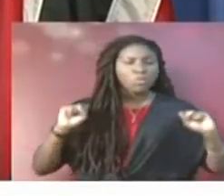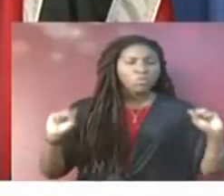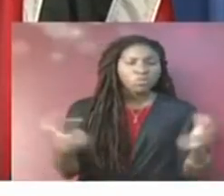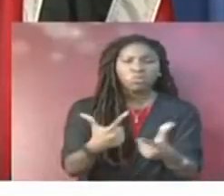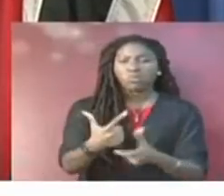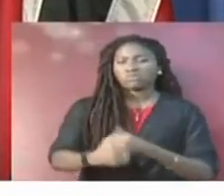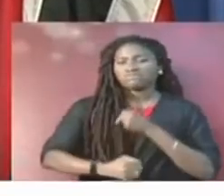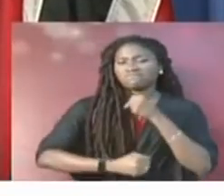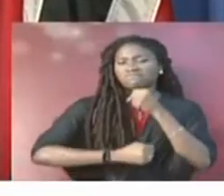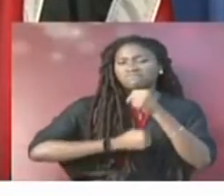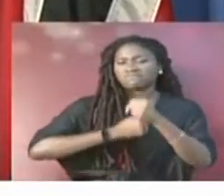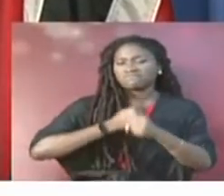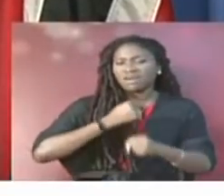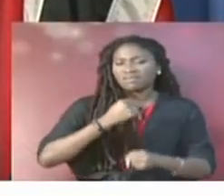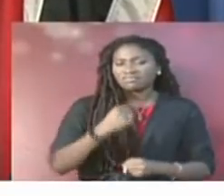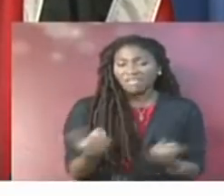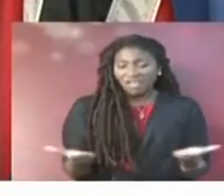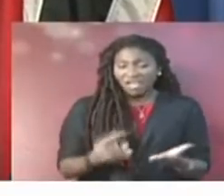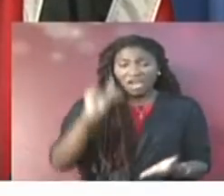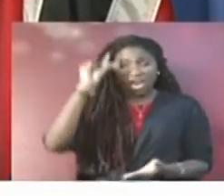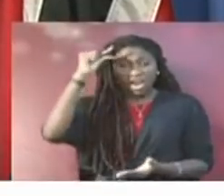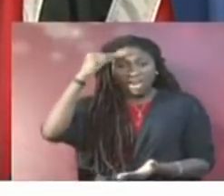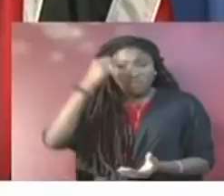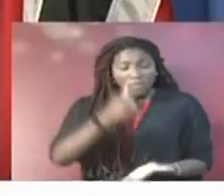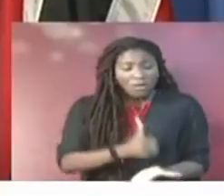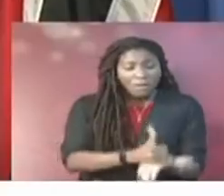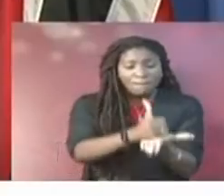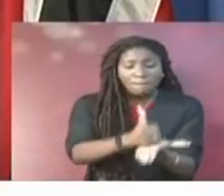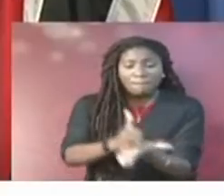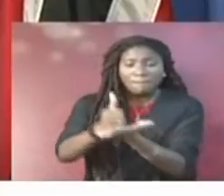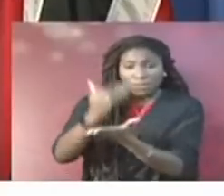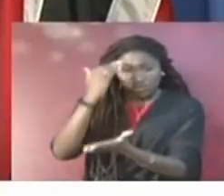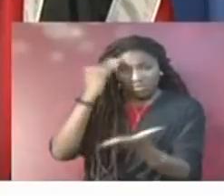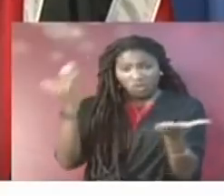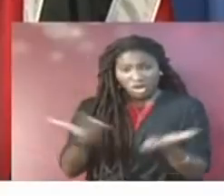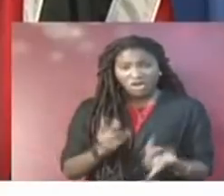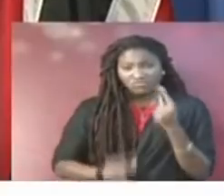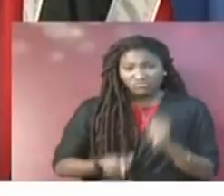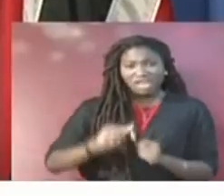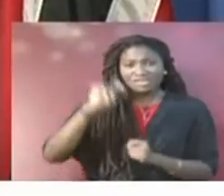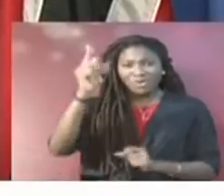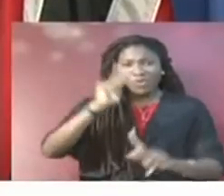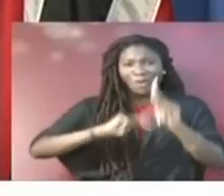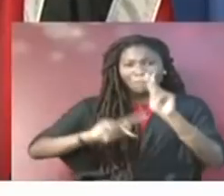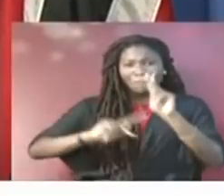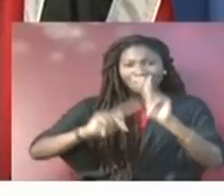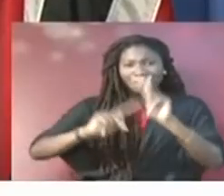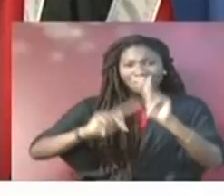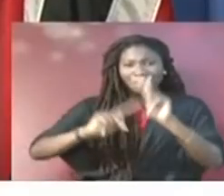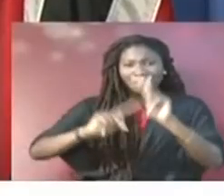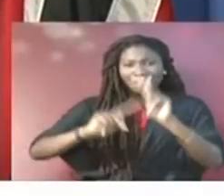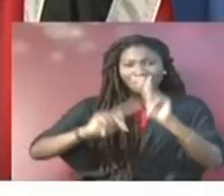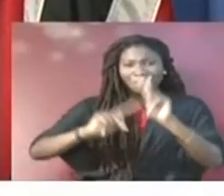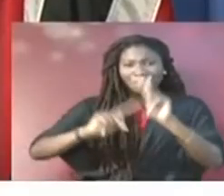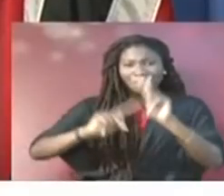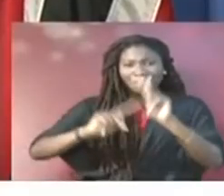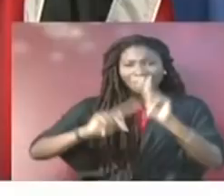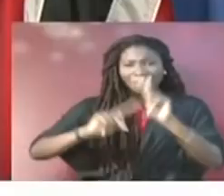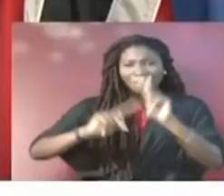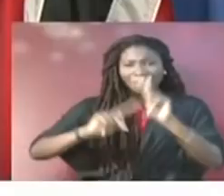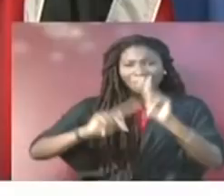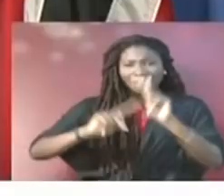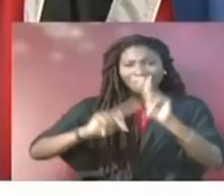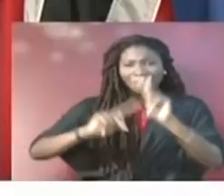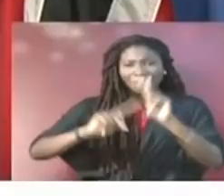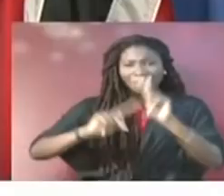most governments have done in the world. But of course, in Trinidad and Tobago, you take it for granted, and the conversation, just